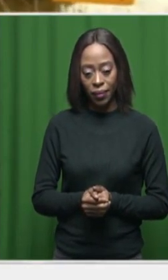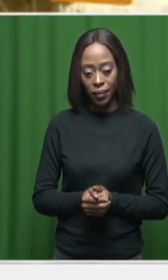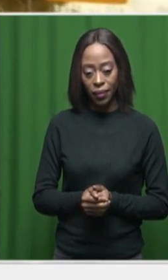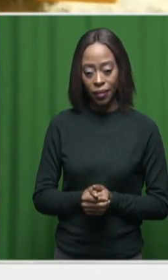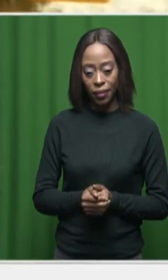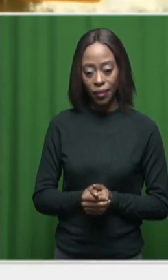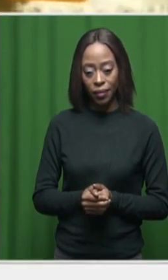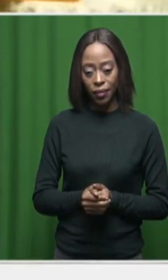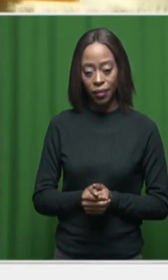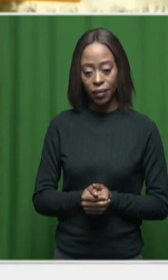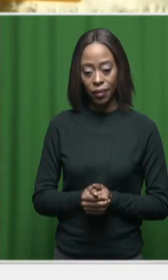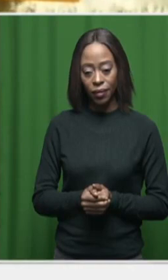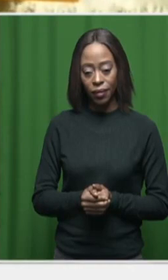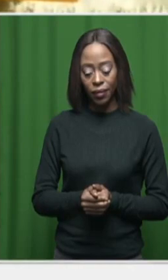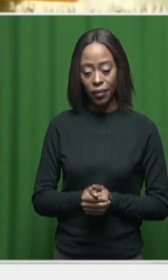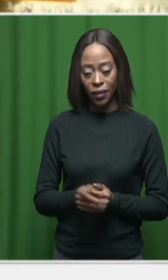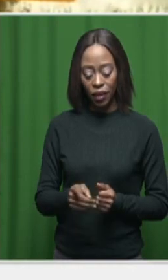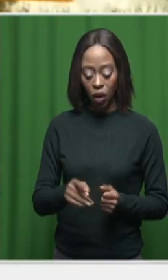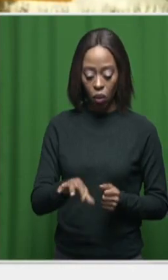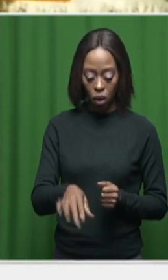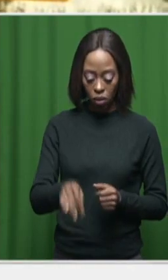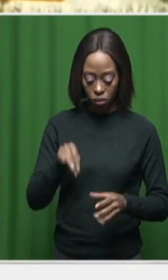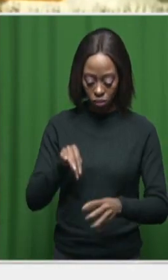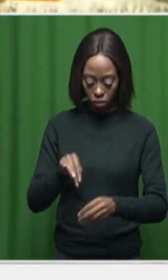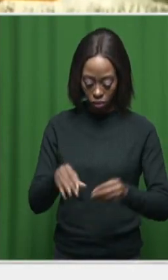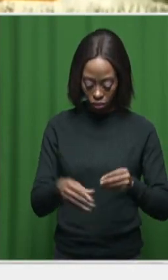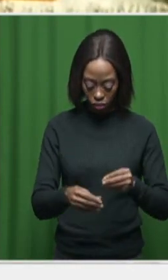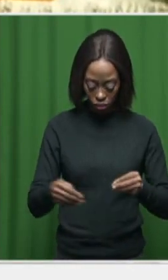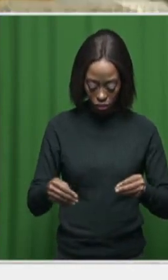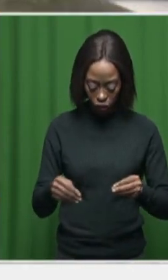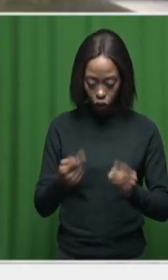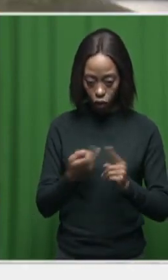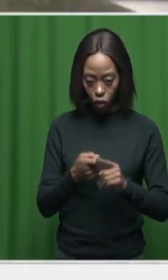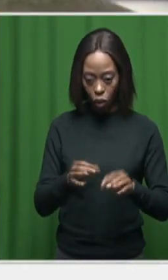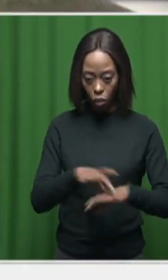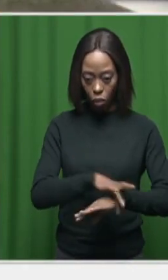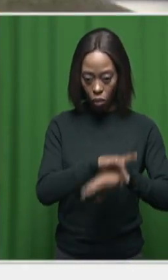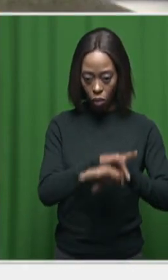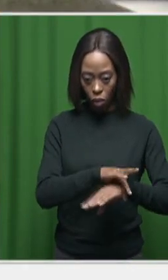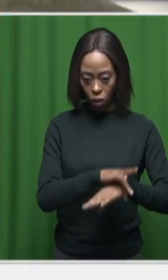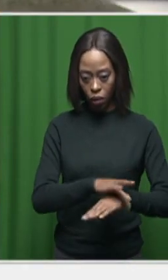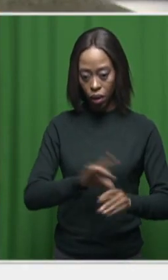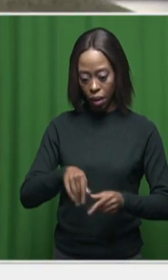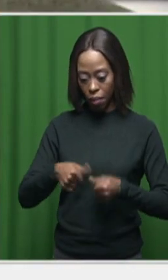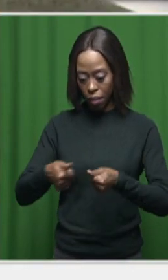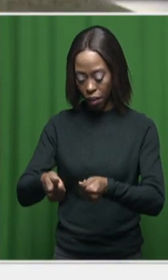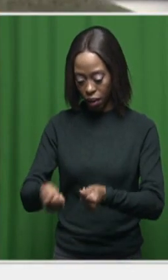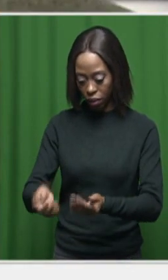Okay, so we're just slicing it off the bone, and we're actually going to use that to lay it back on.